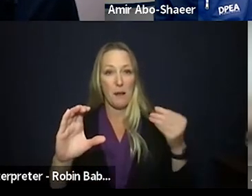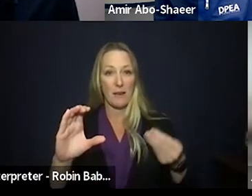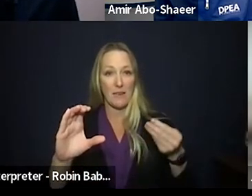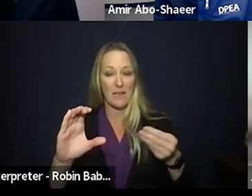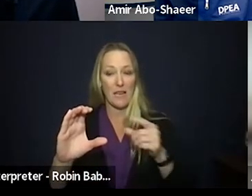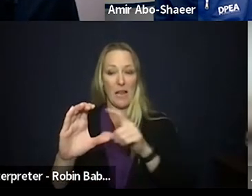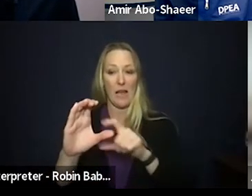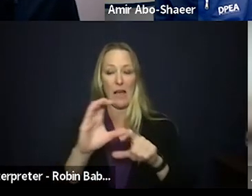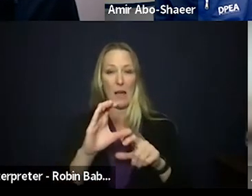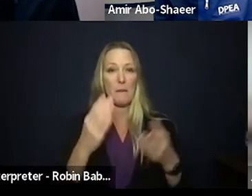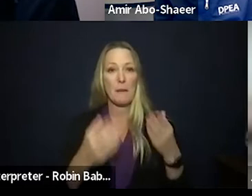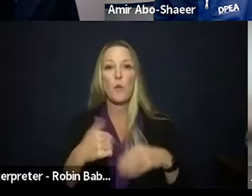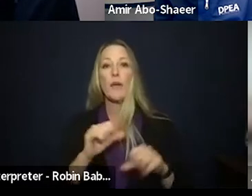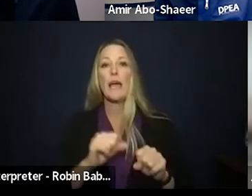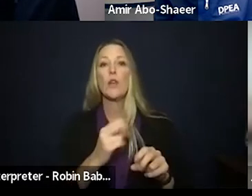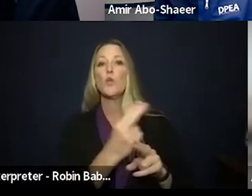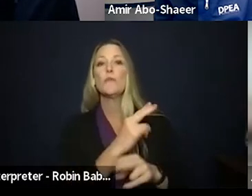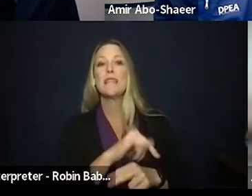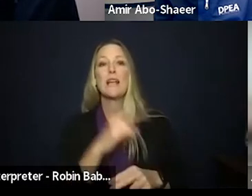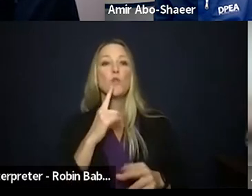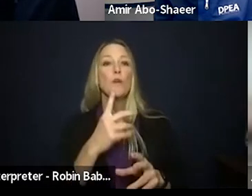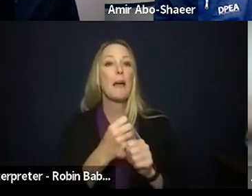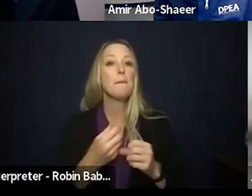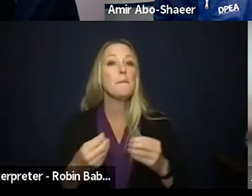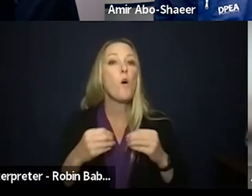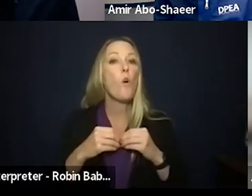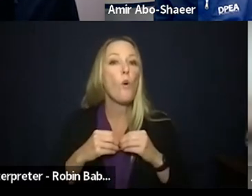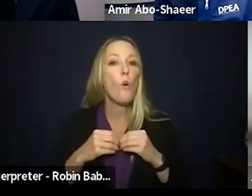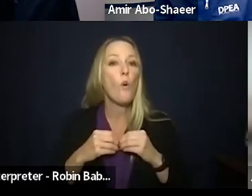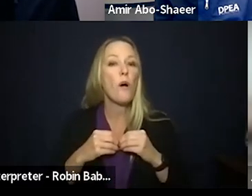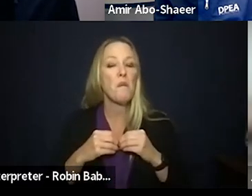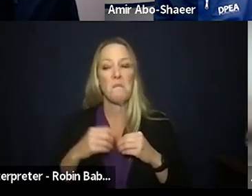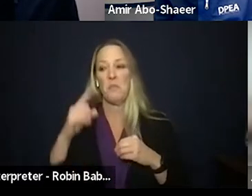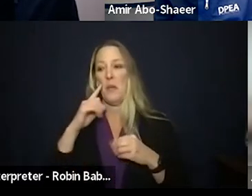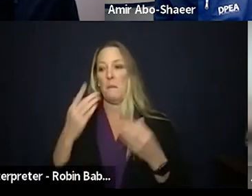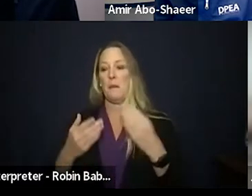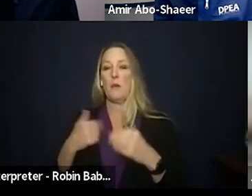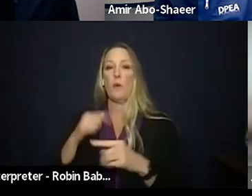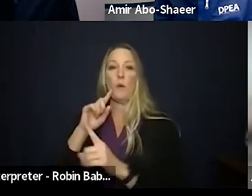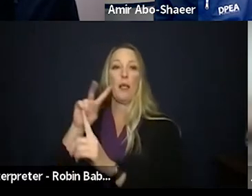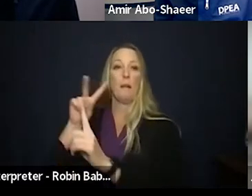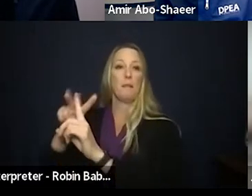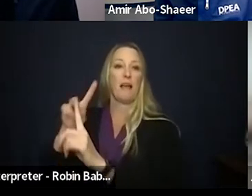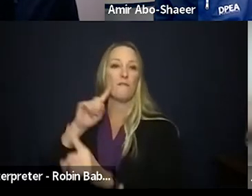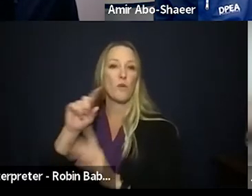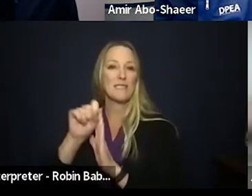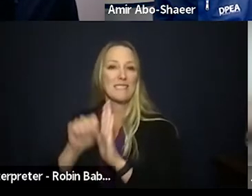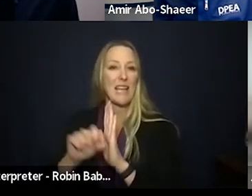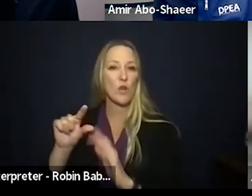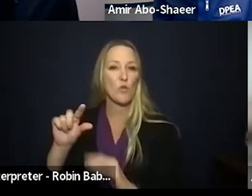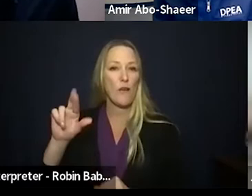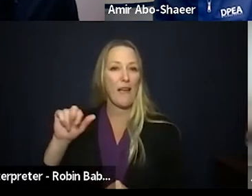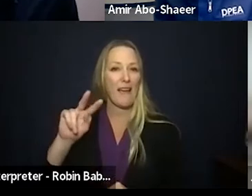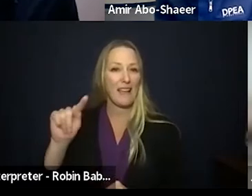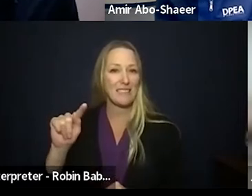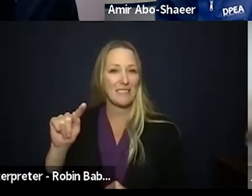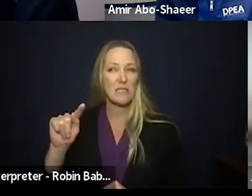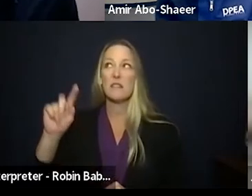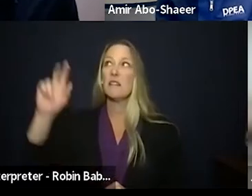we we proposed applying for competitive state grants earmarked for specialized facilities for career technical